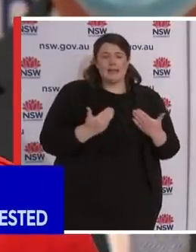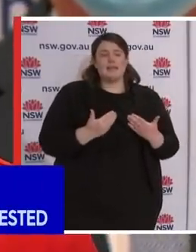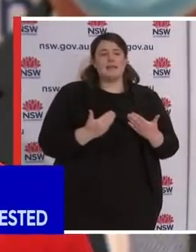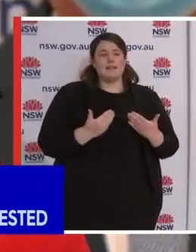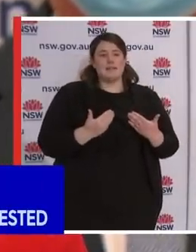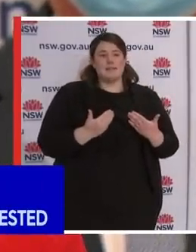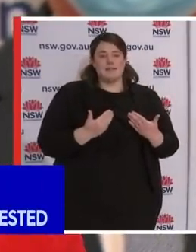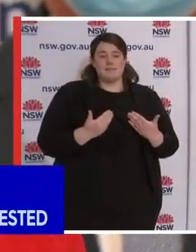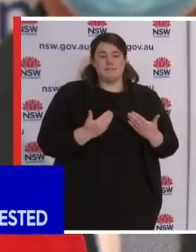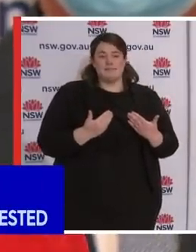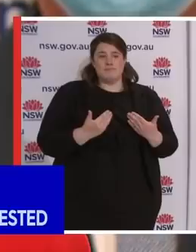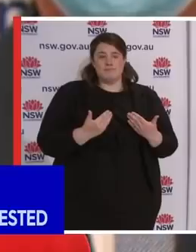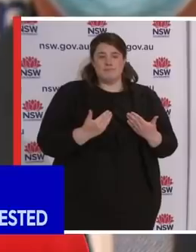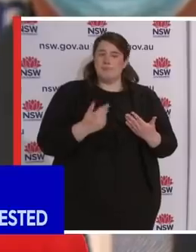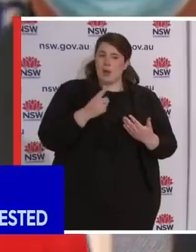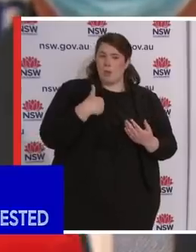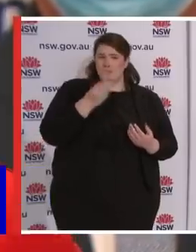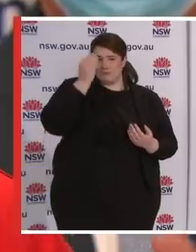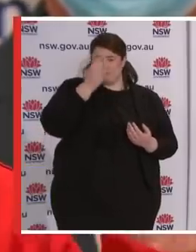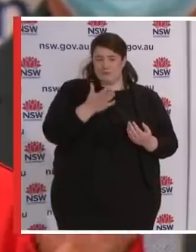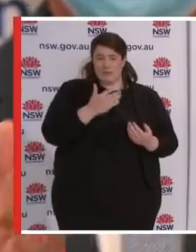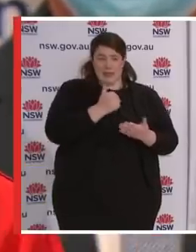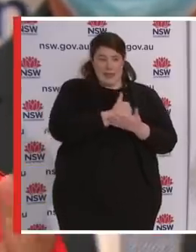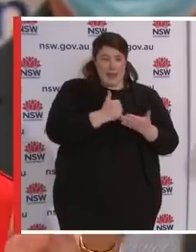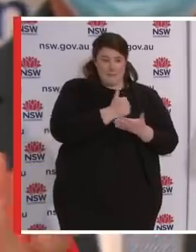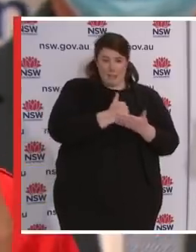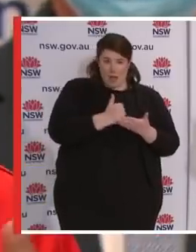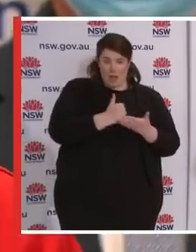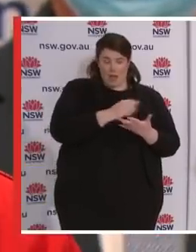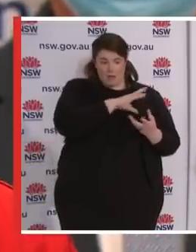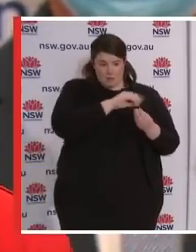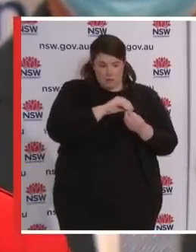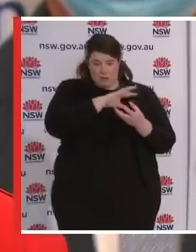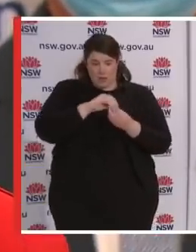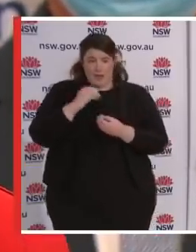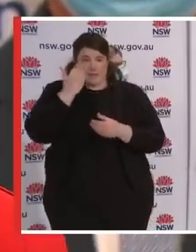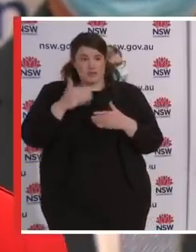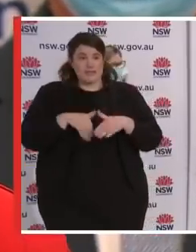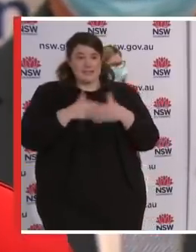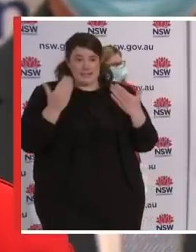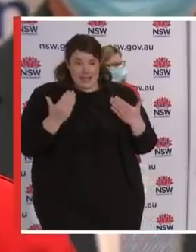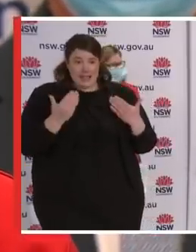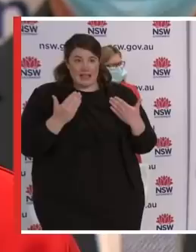The thing about the case numbers is that eventually those cases funnel into the ICU.